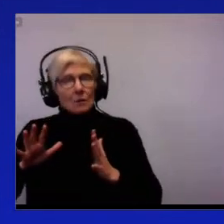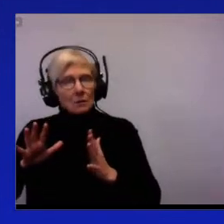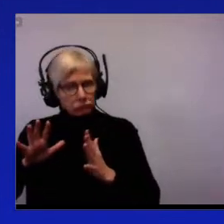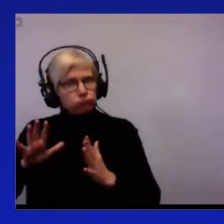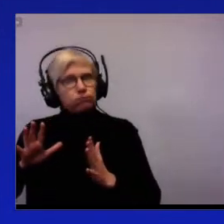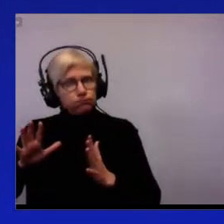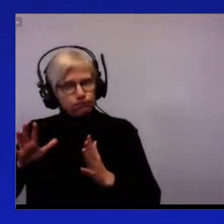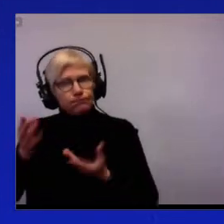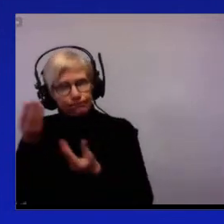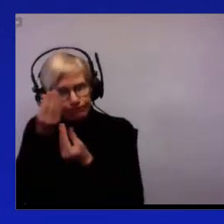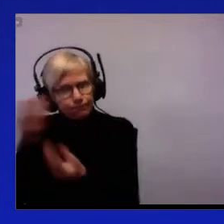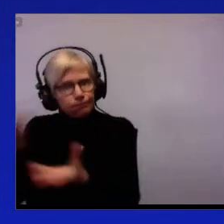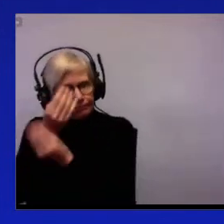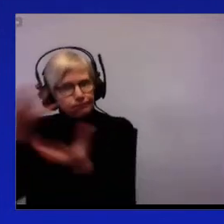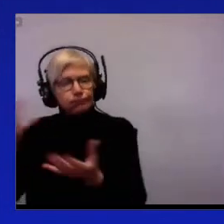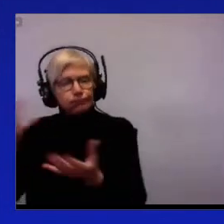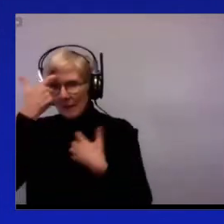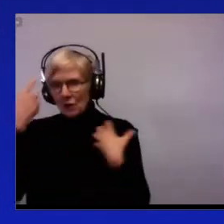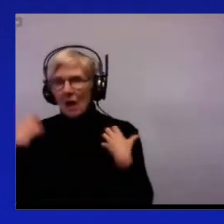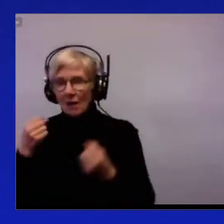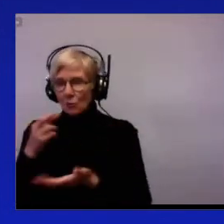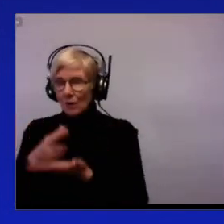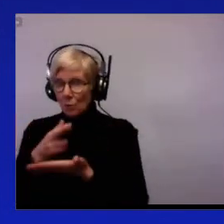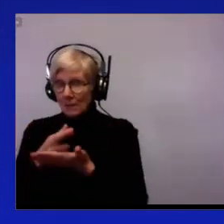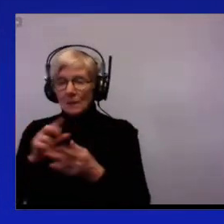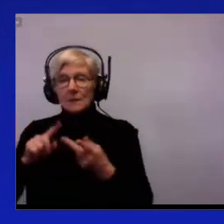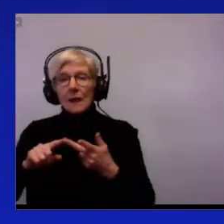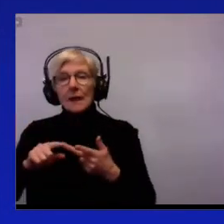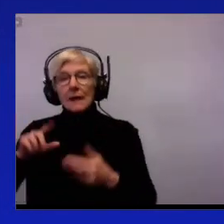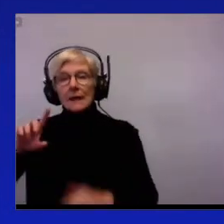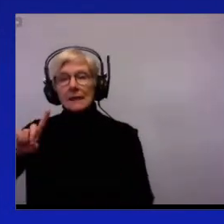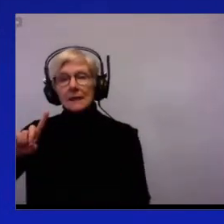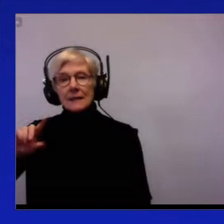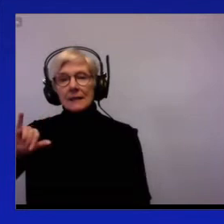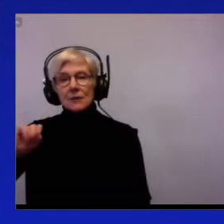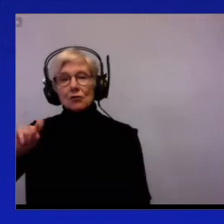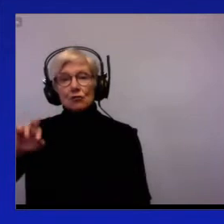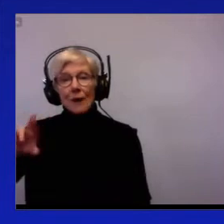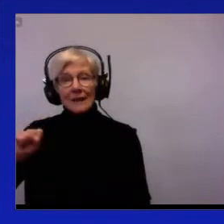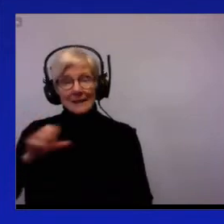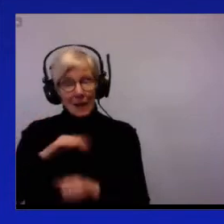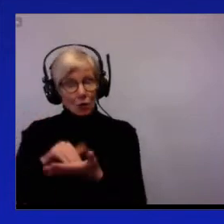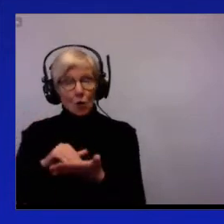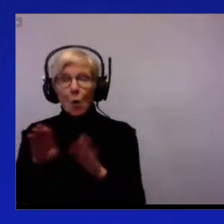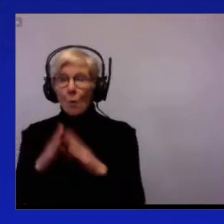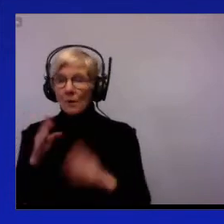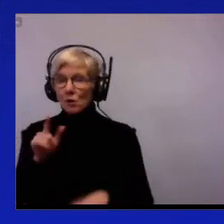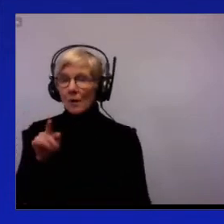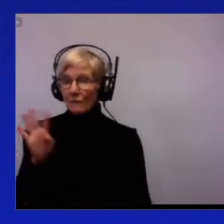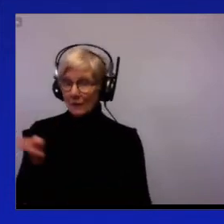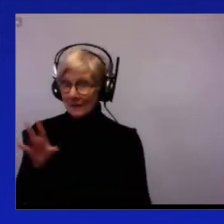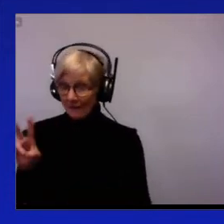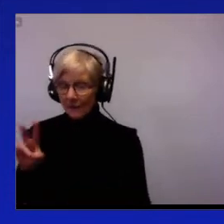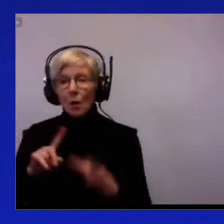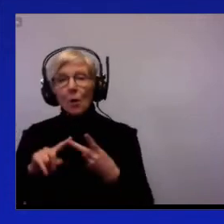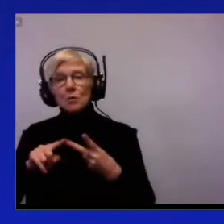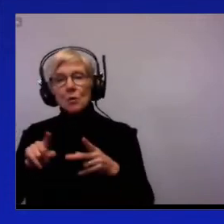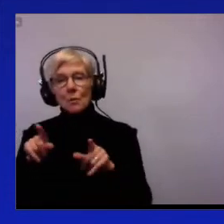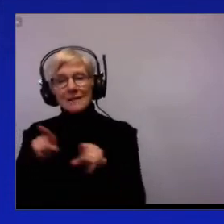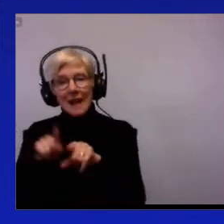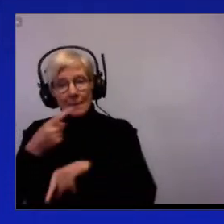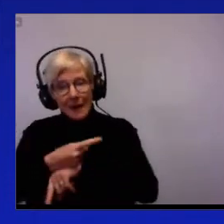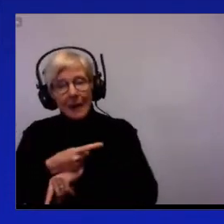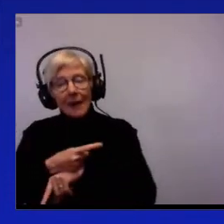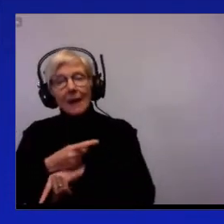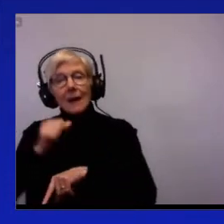services. We have the Distress Center, which is open 24/7. We also have same day or next day counseling. There's no